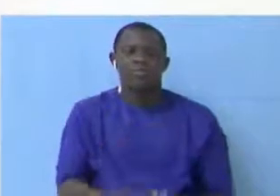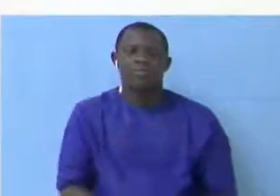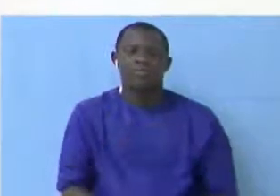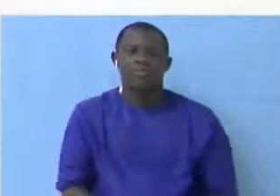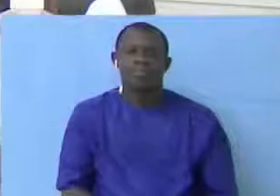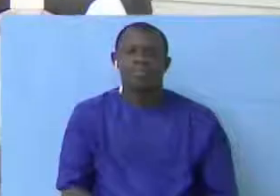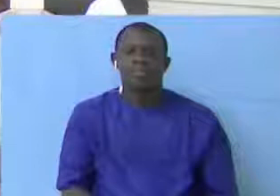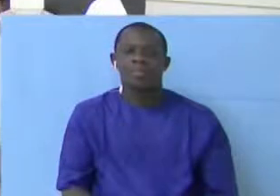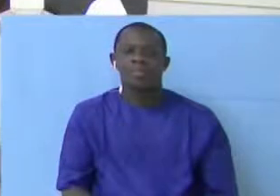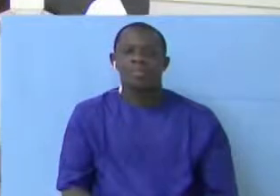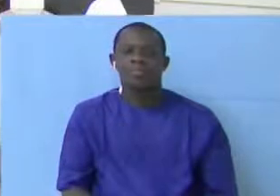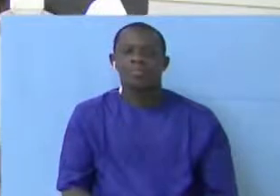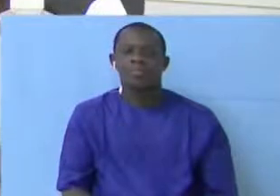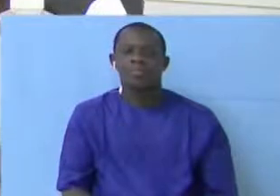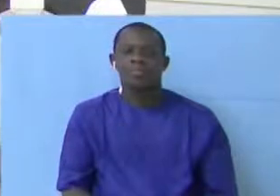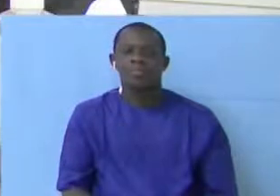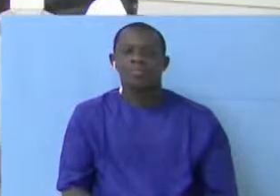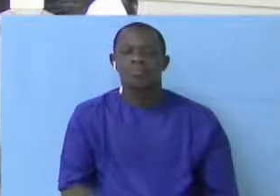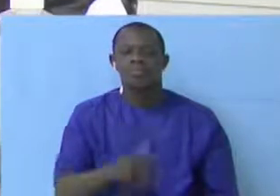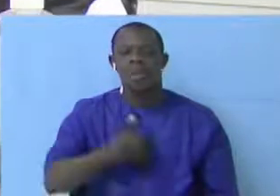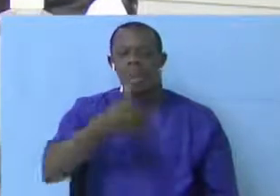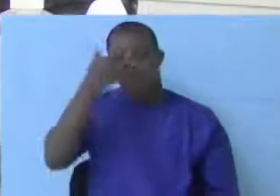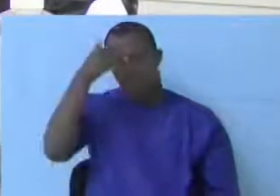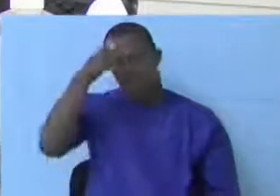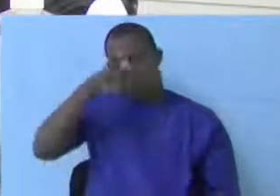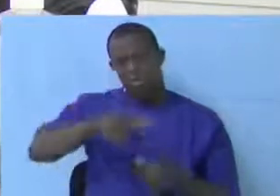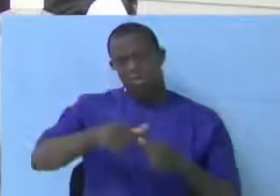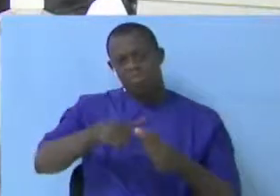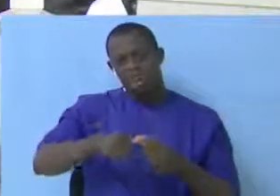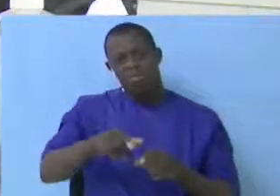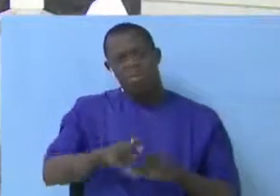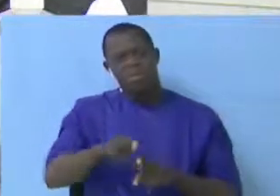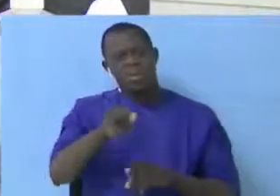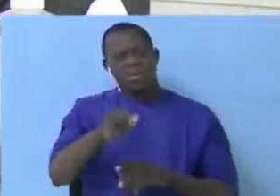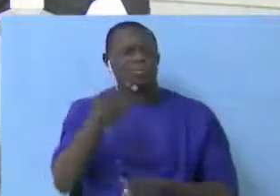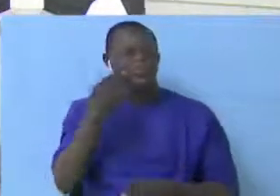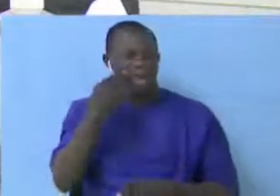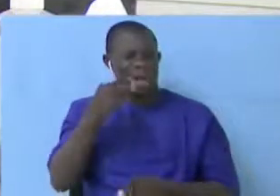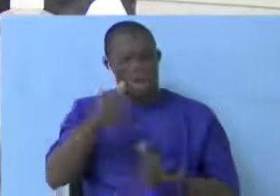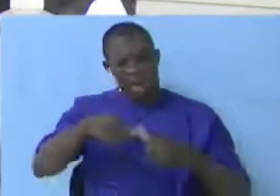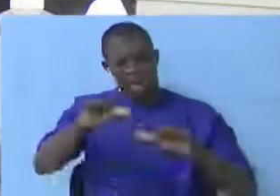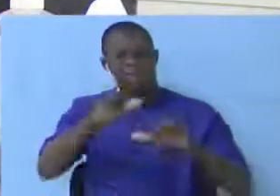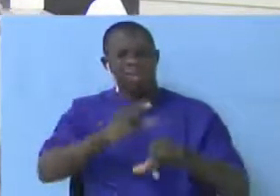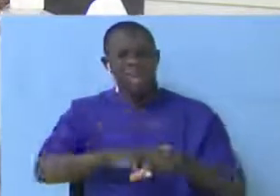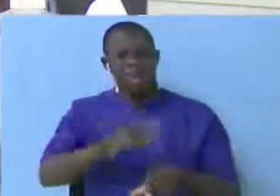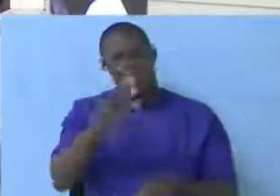I remember it was this day around, what is this time? This is 4 o'clock, yeah, 4, 5. I